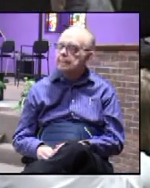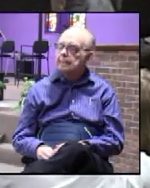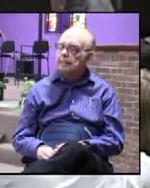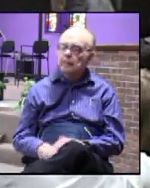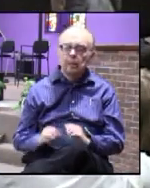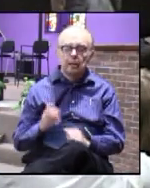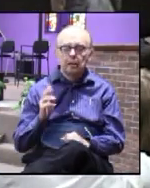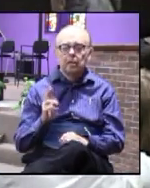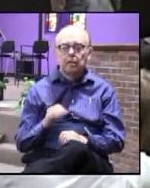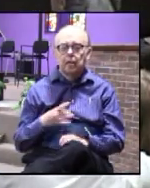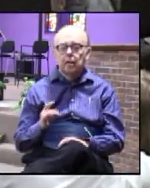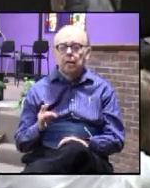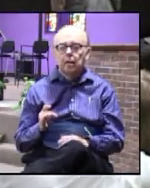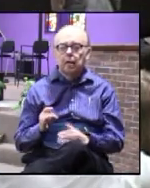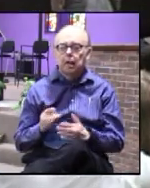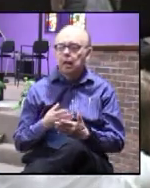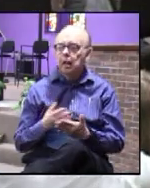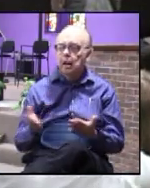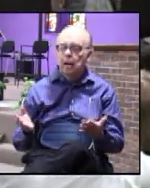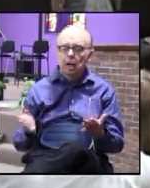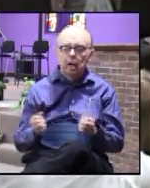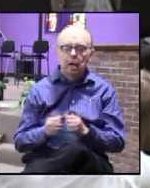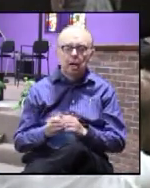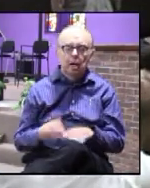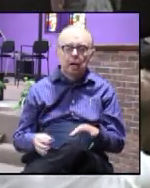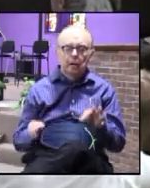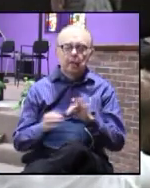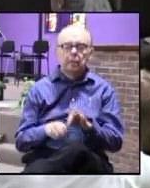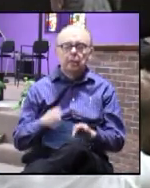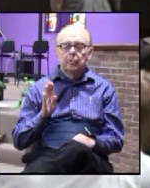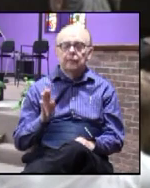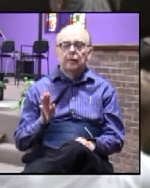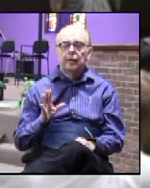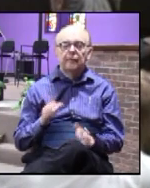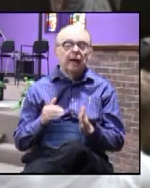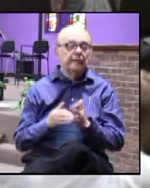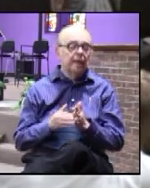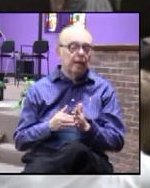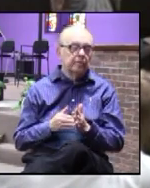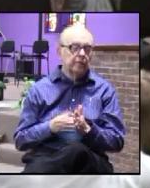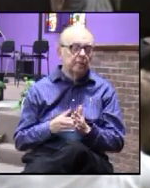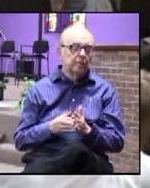How would you like to take something that's worth $45,000